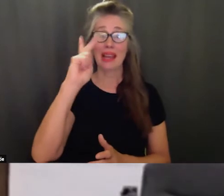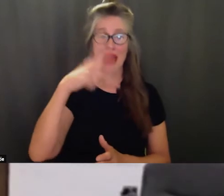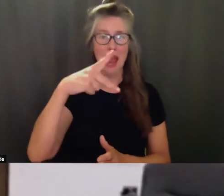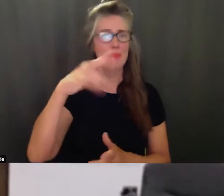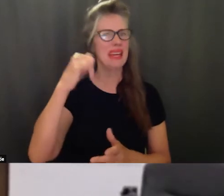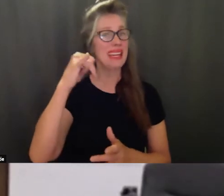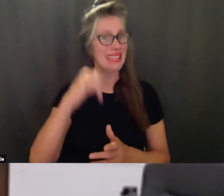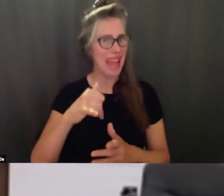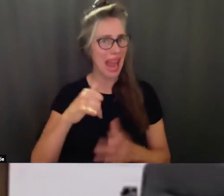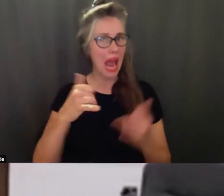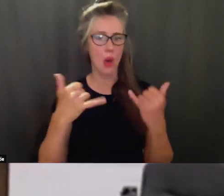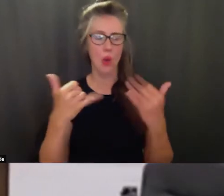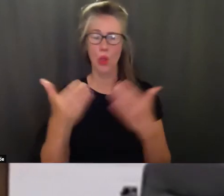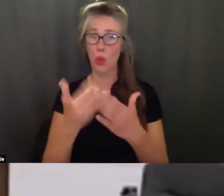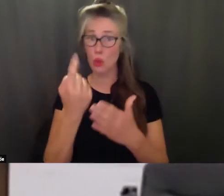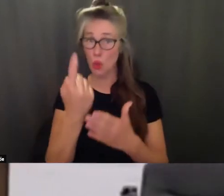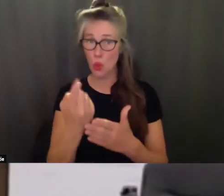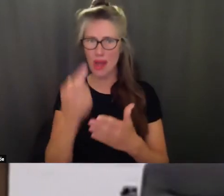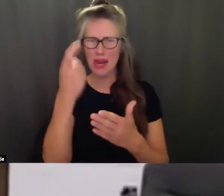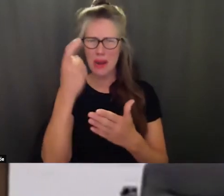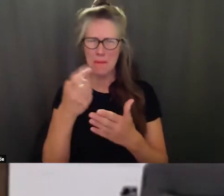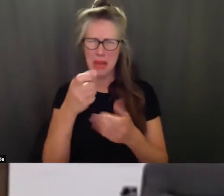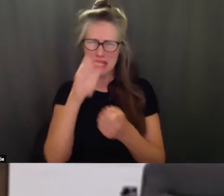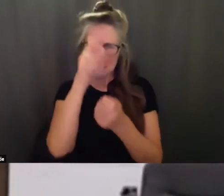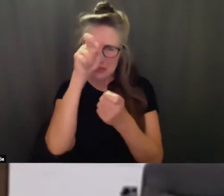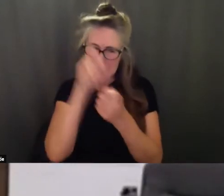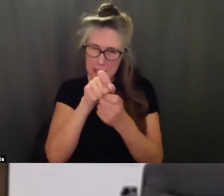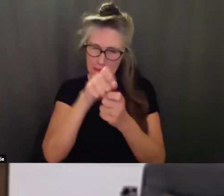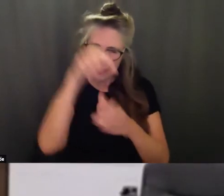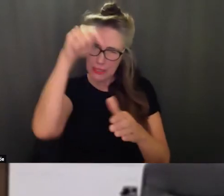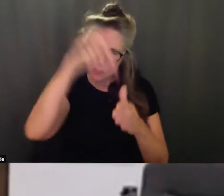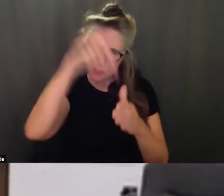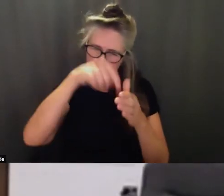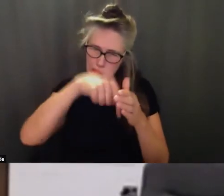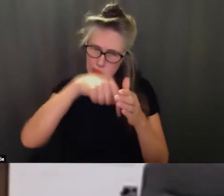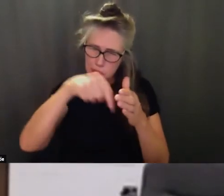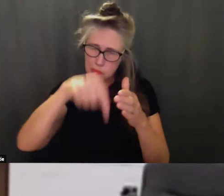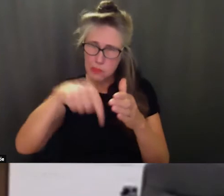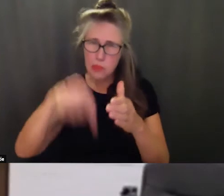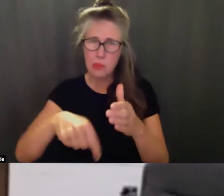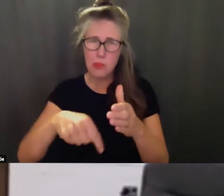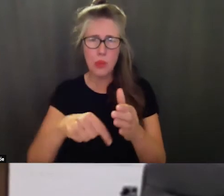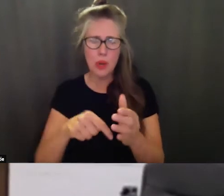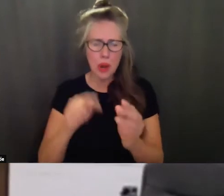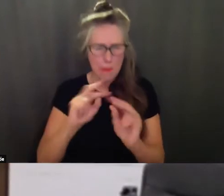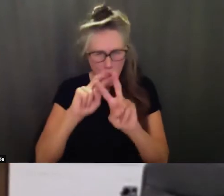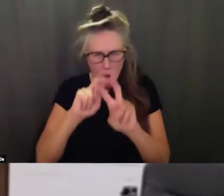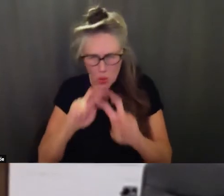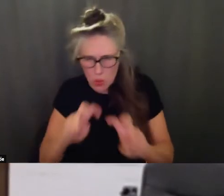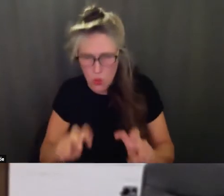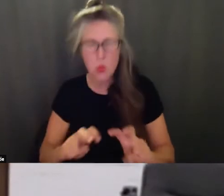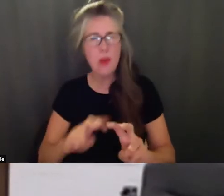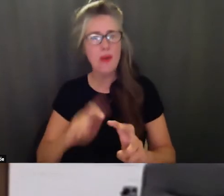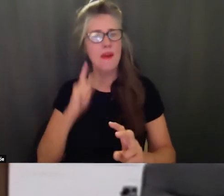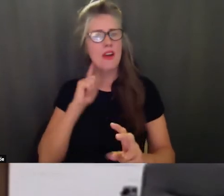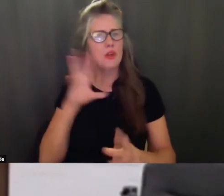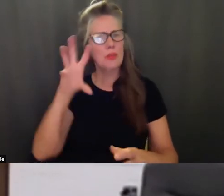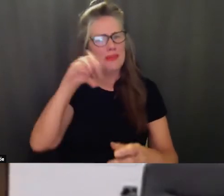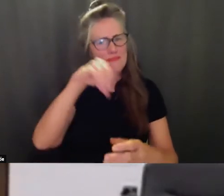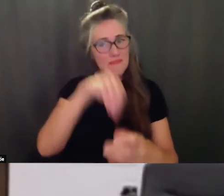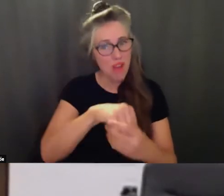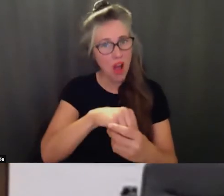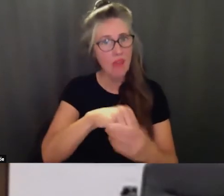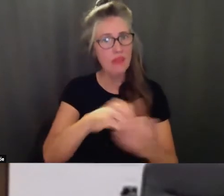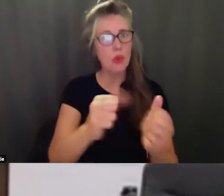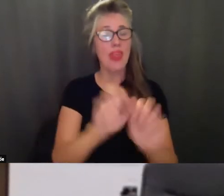nitty-gritty. Now it's time to bring it and apply it into the classroom, apply it across the district, and make sure